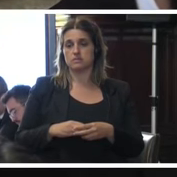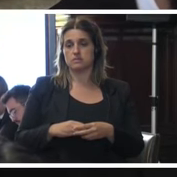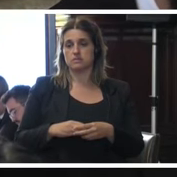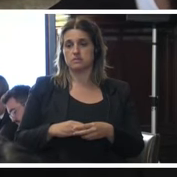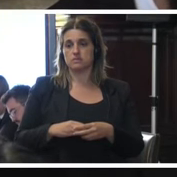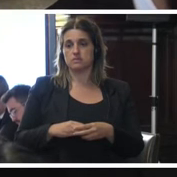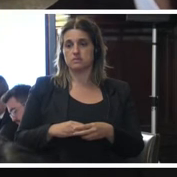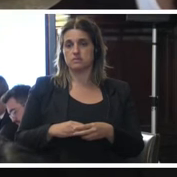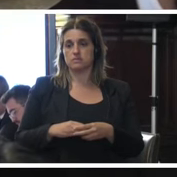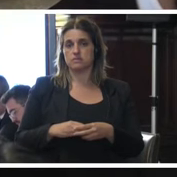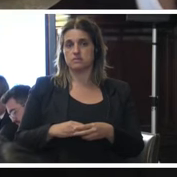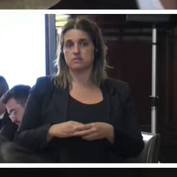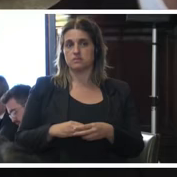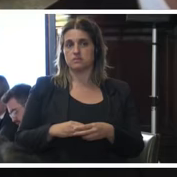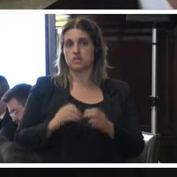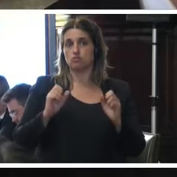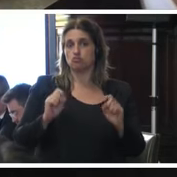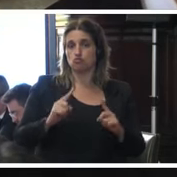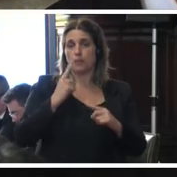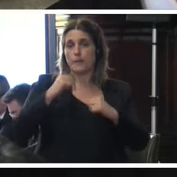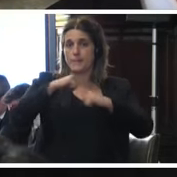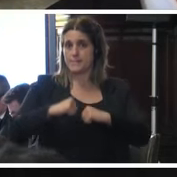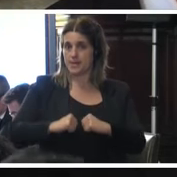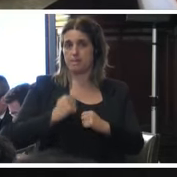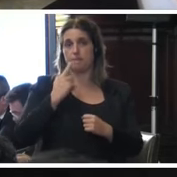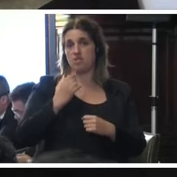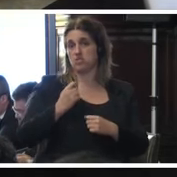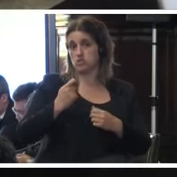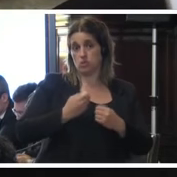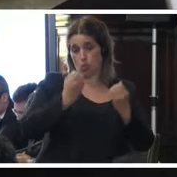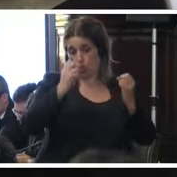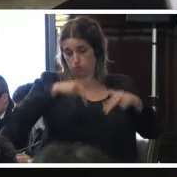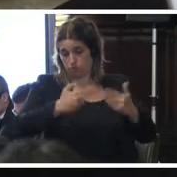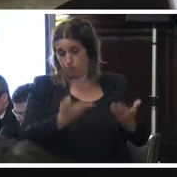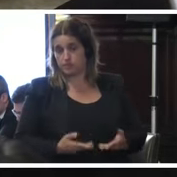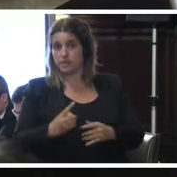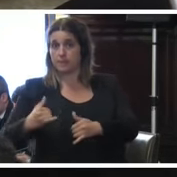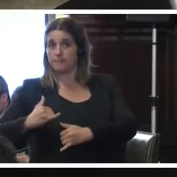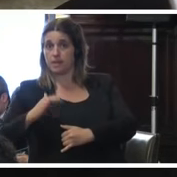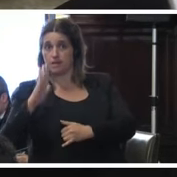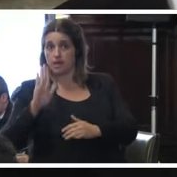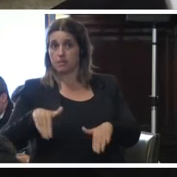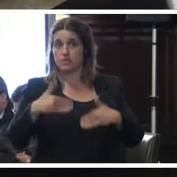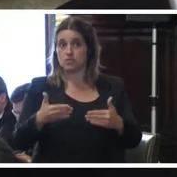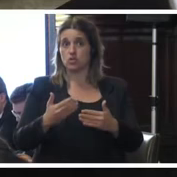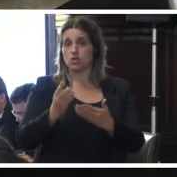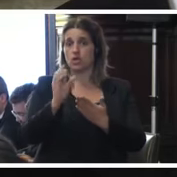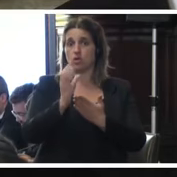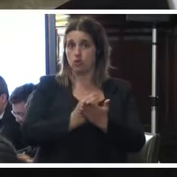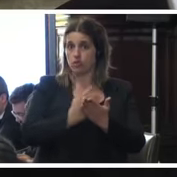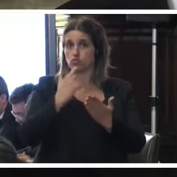Seus membros civis e militares possuem todas as garantias e prerrogativas constitucionais da magistratura, tais como